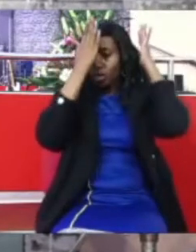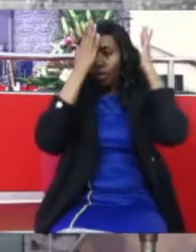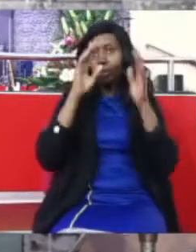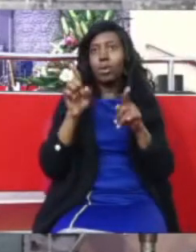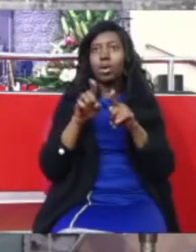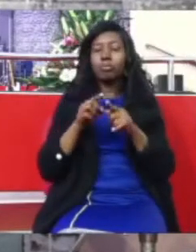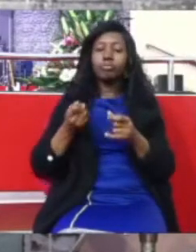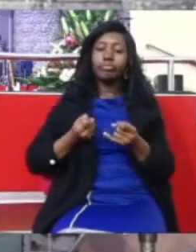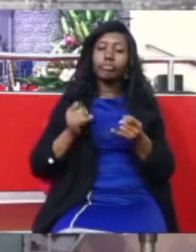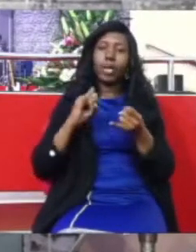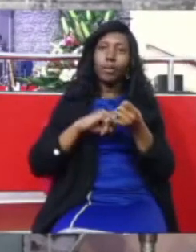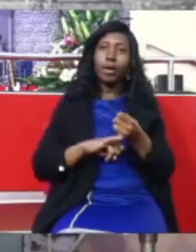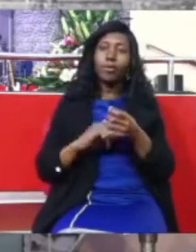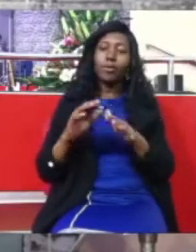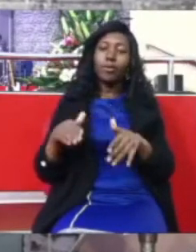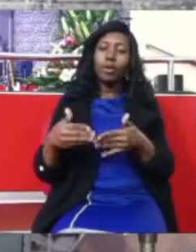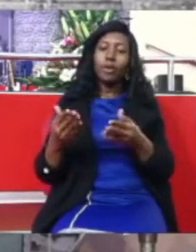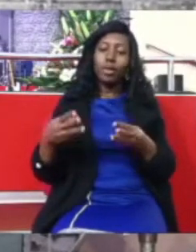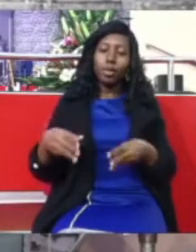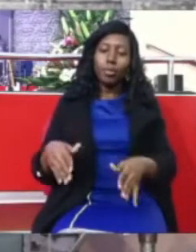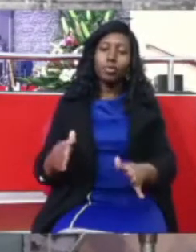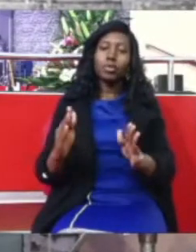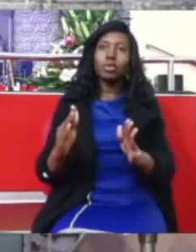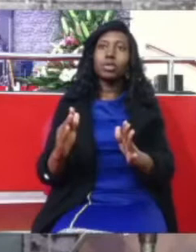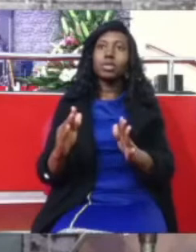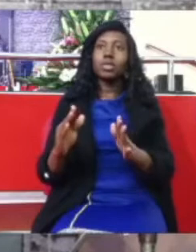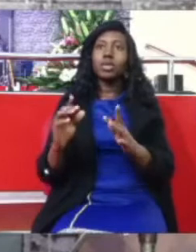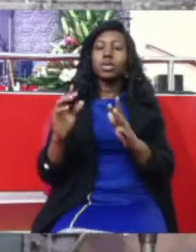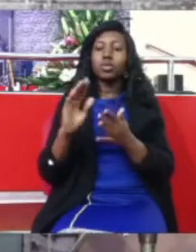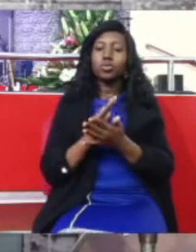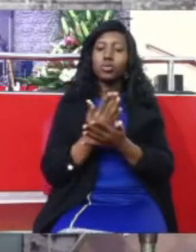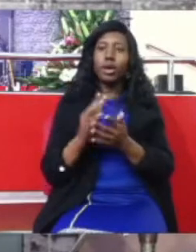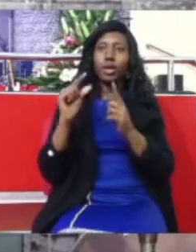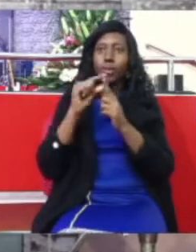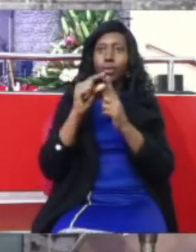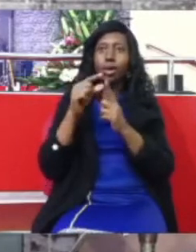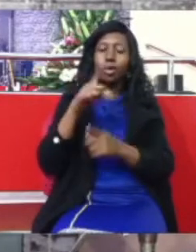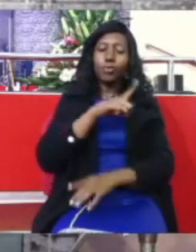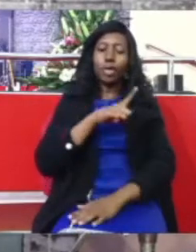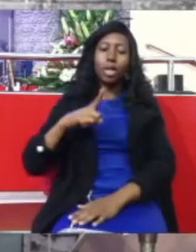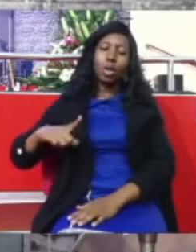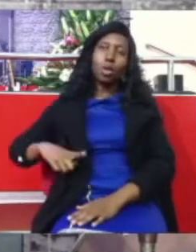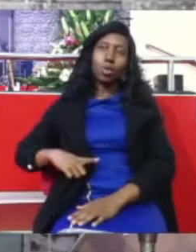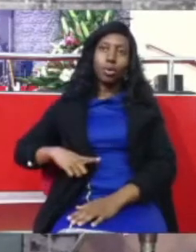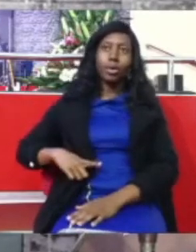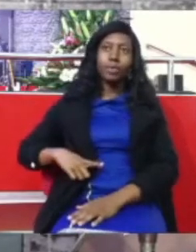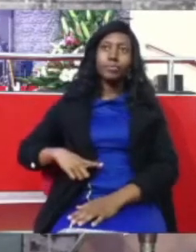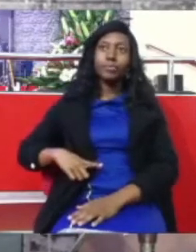for giving me a chance this day just to bring the word of the Lord, the word that is sharper than a two-edged